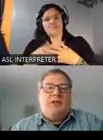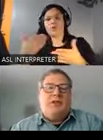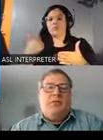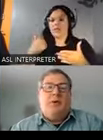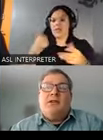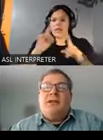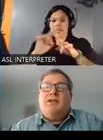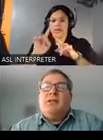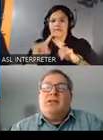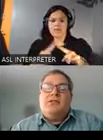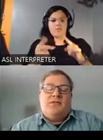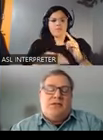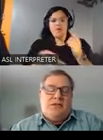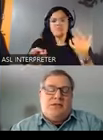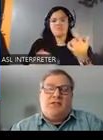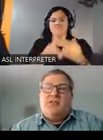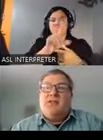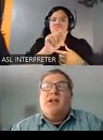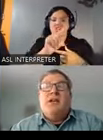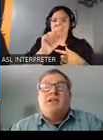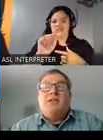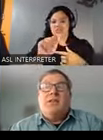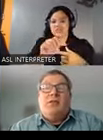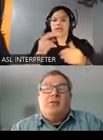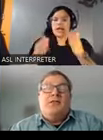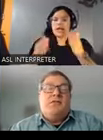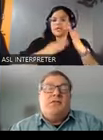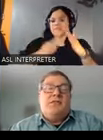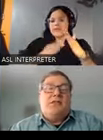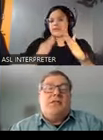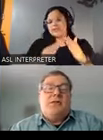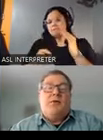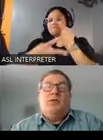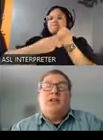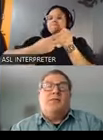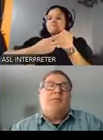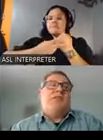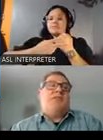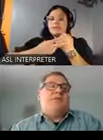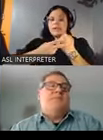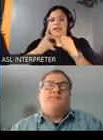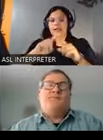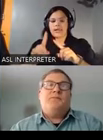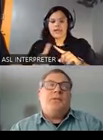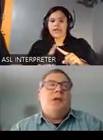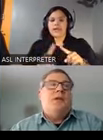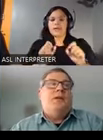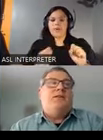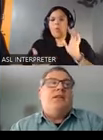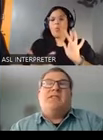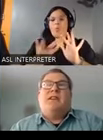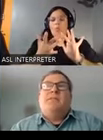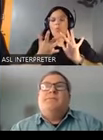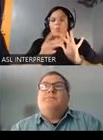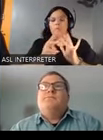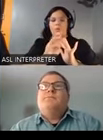data available widely and to facilitate our discussion, is available in the resources section of our Mobilize website. Could I have the